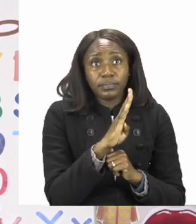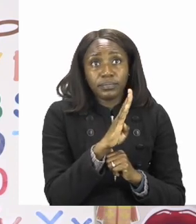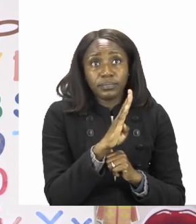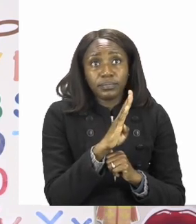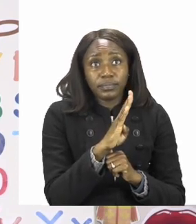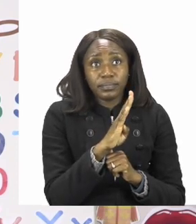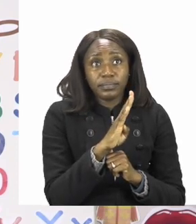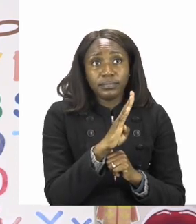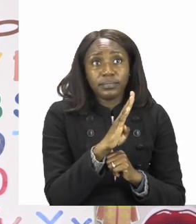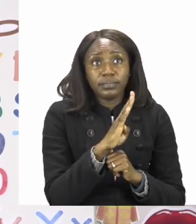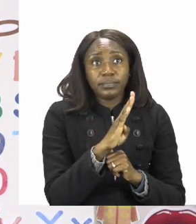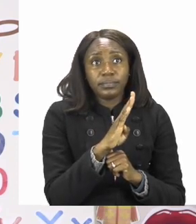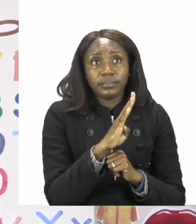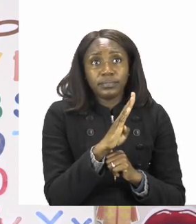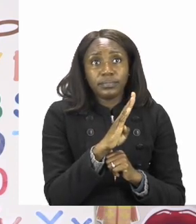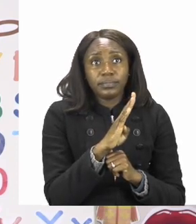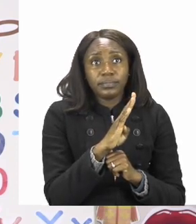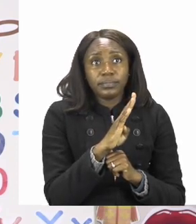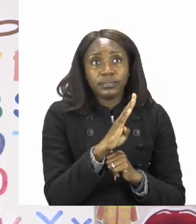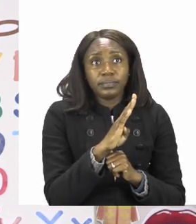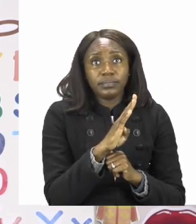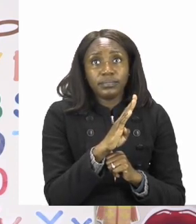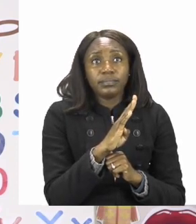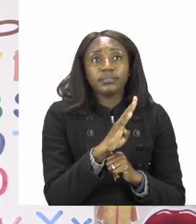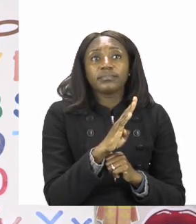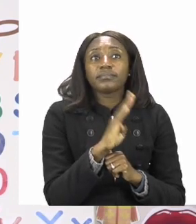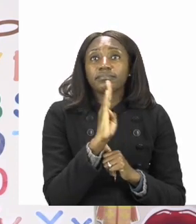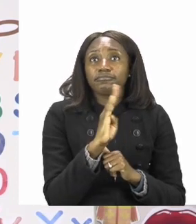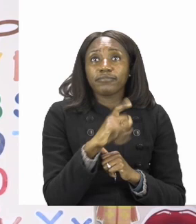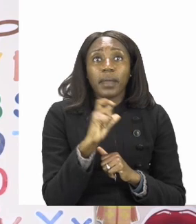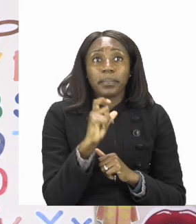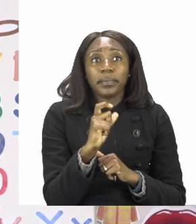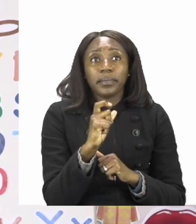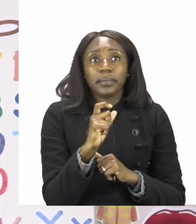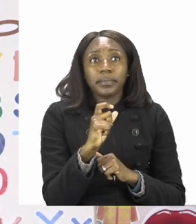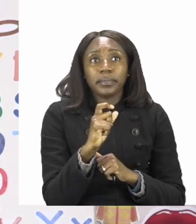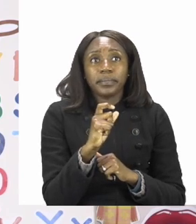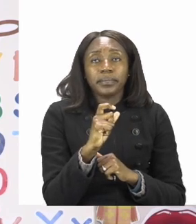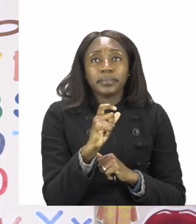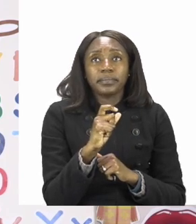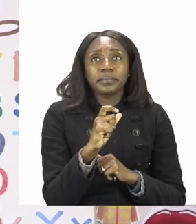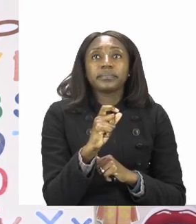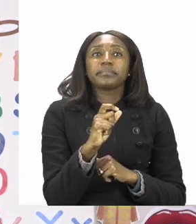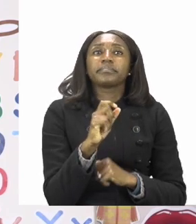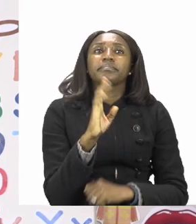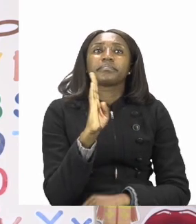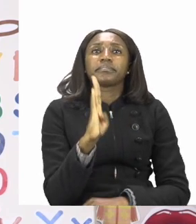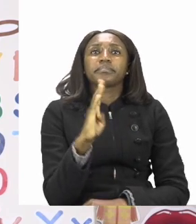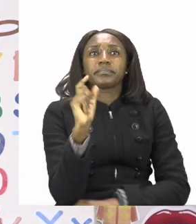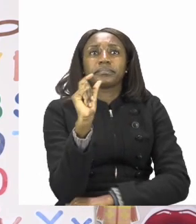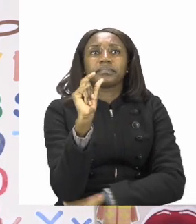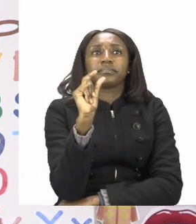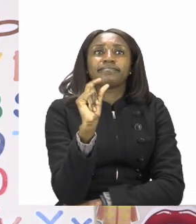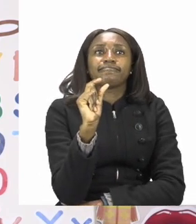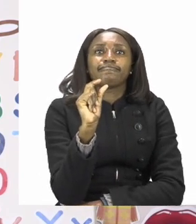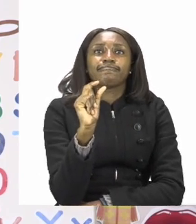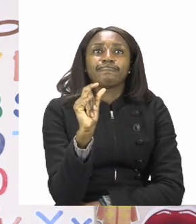B. This is our capital letter B. And then our small letter